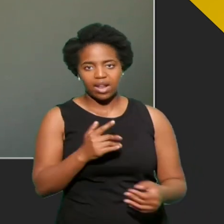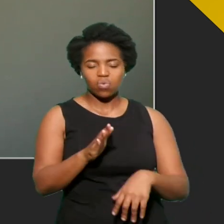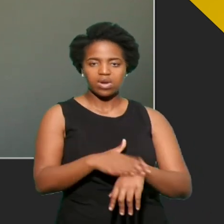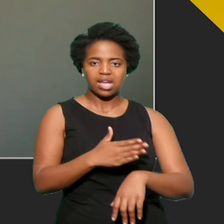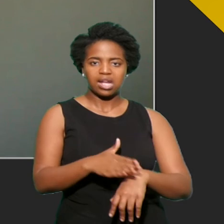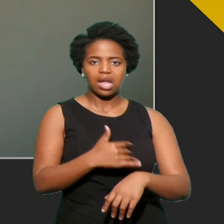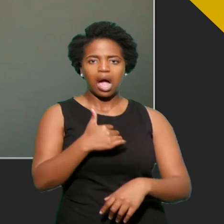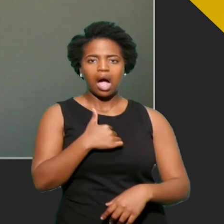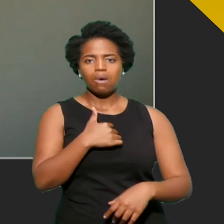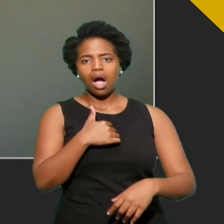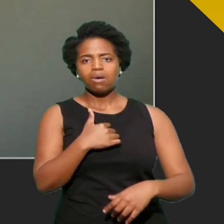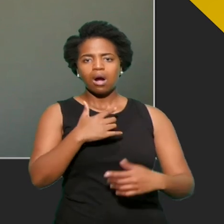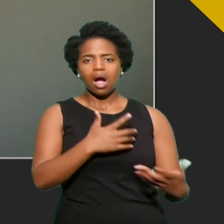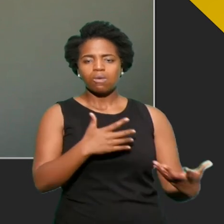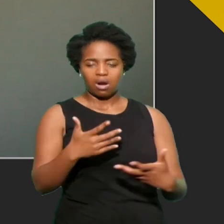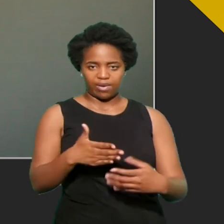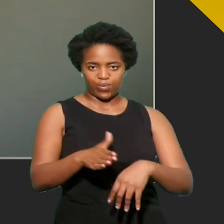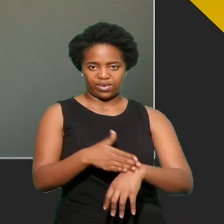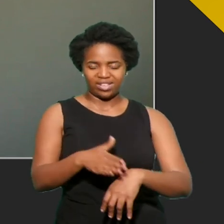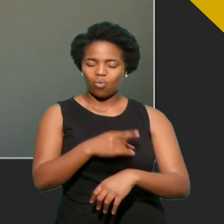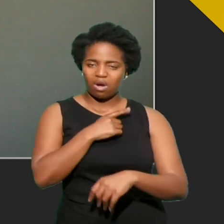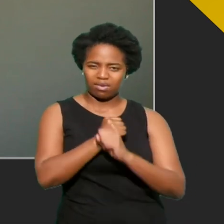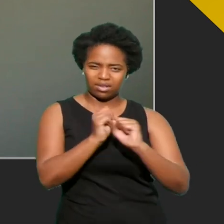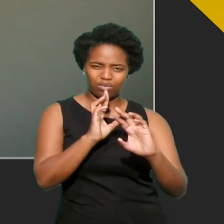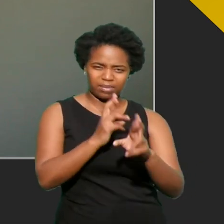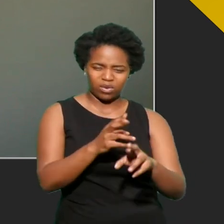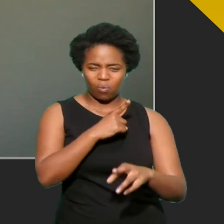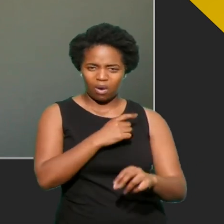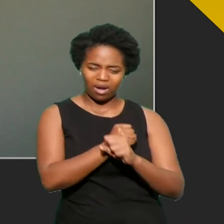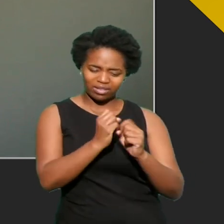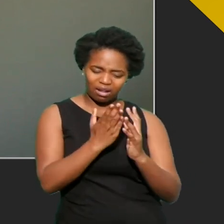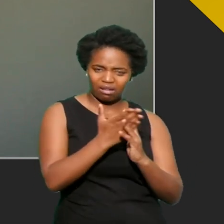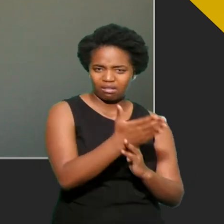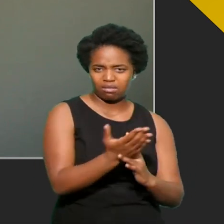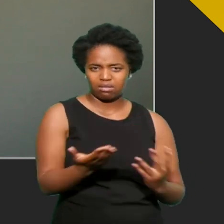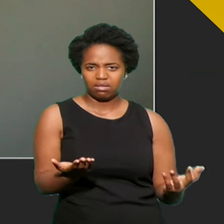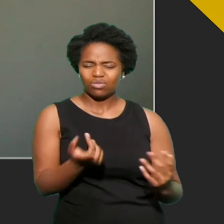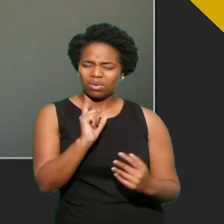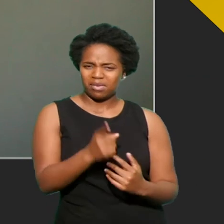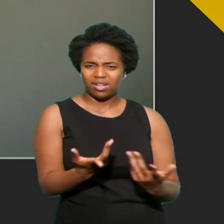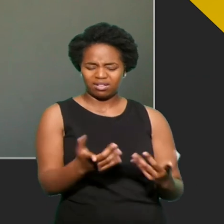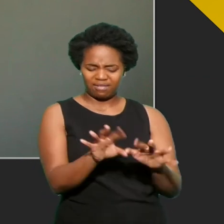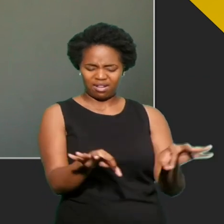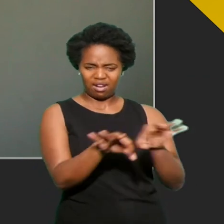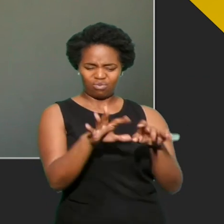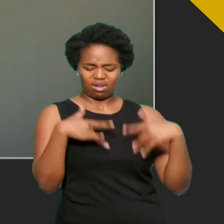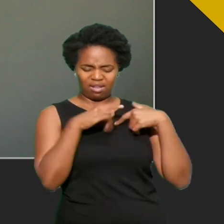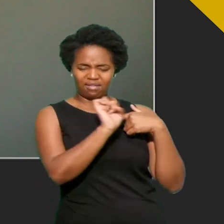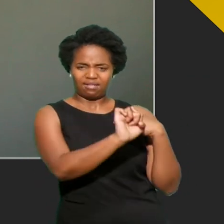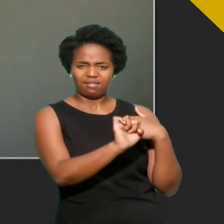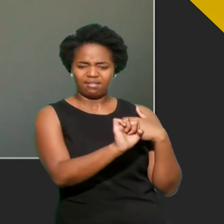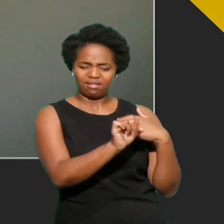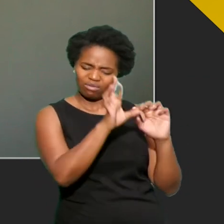help or to speak up, to say something, that's something that I think we need to shift in our culture, and also valuing women